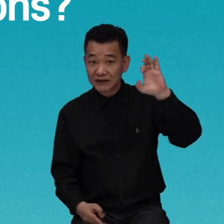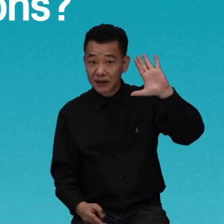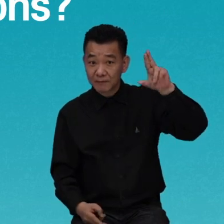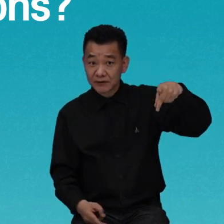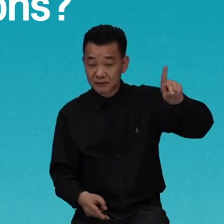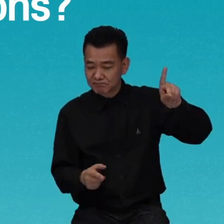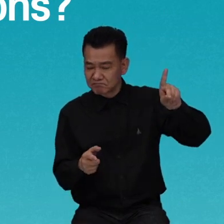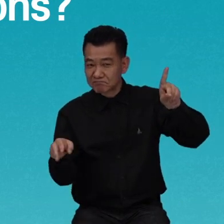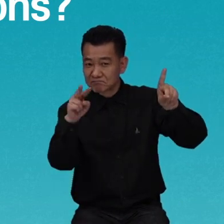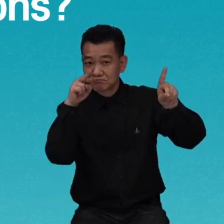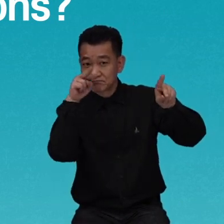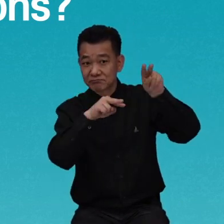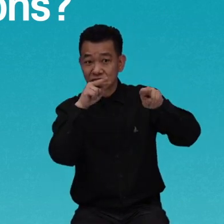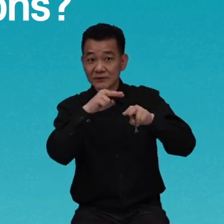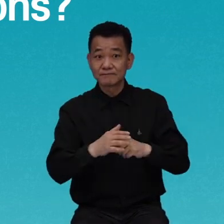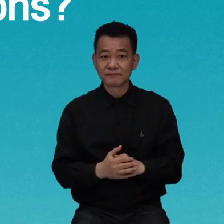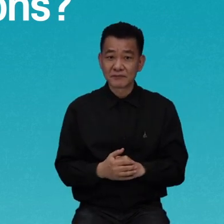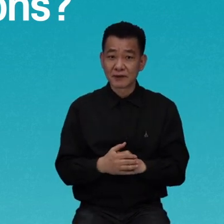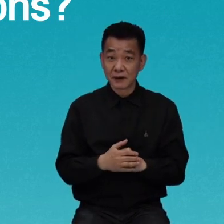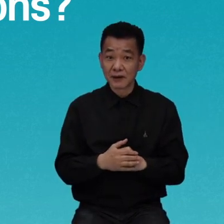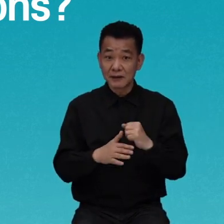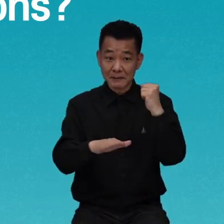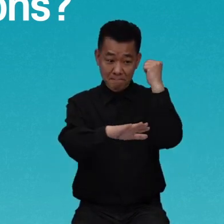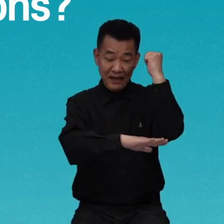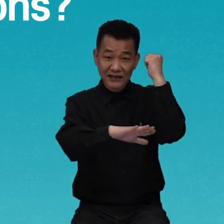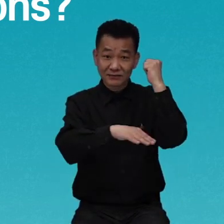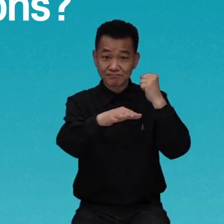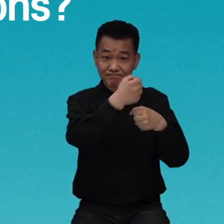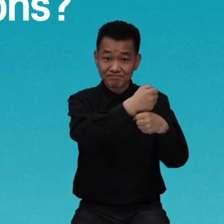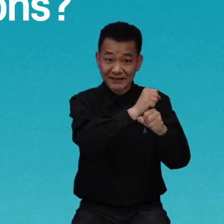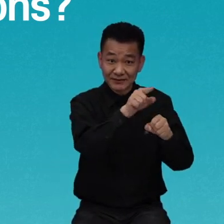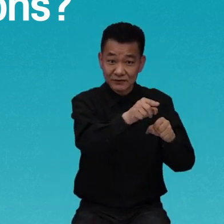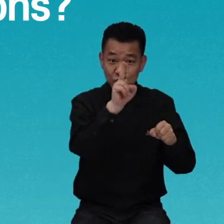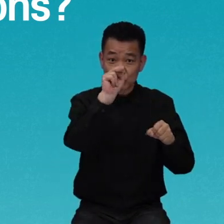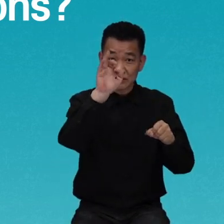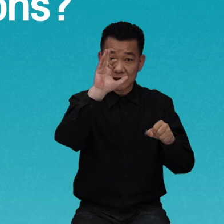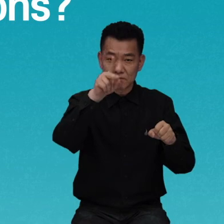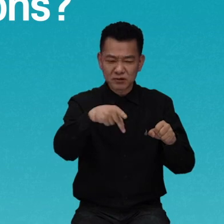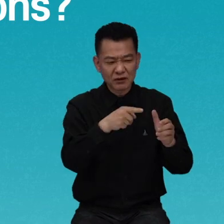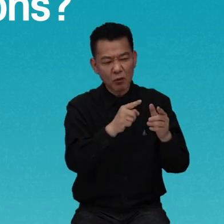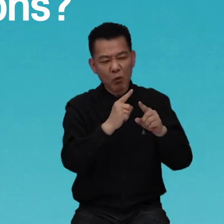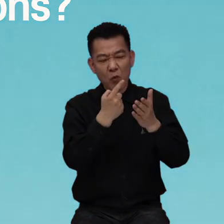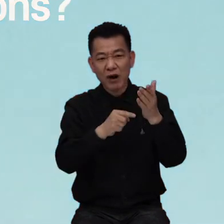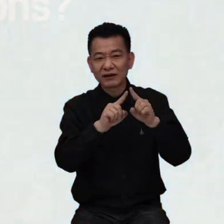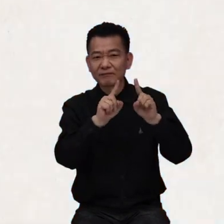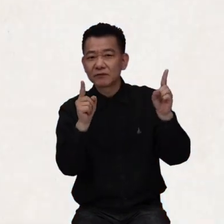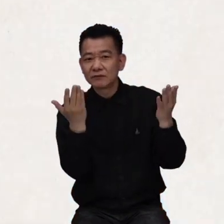with Disabilities that we are going to learn different from other conventions?